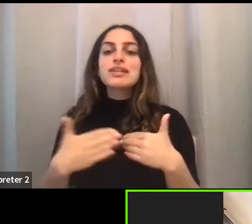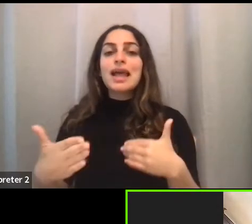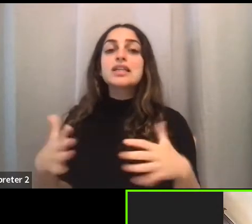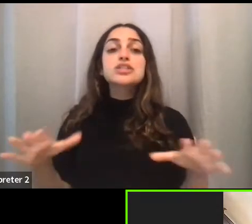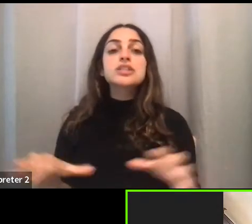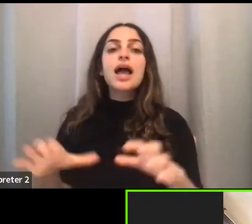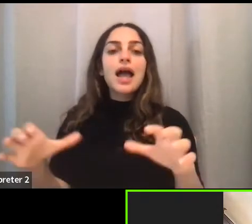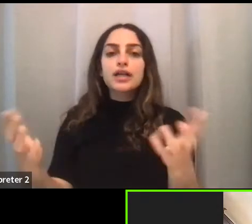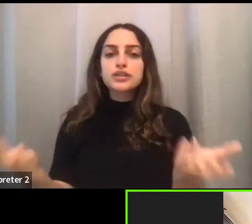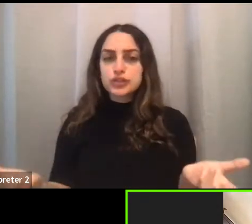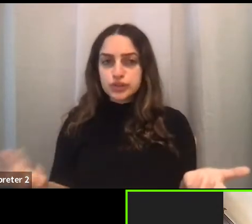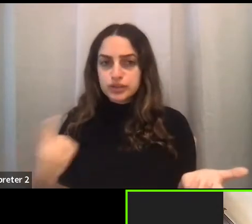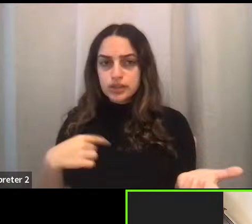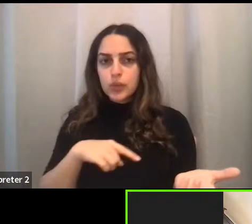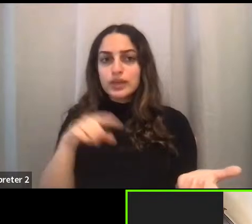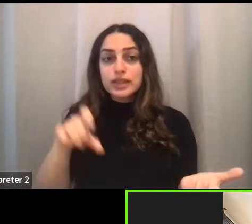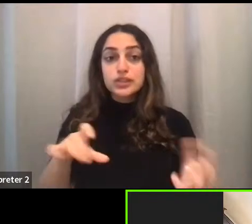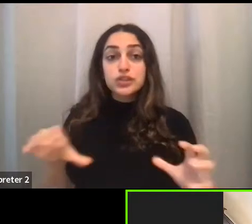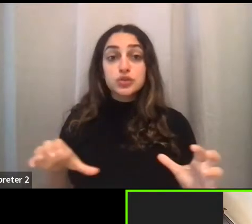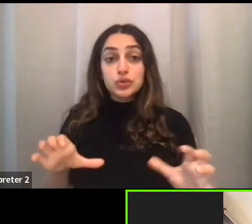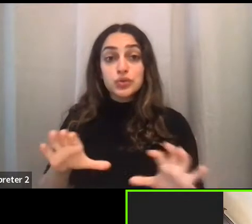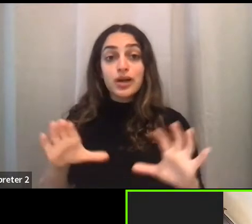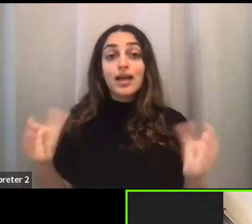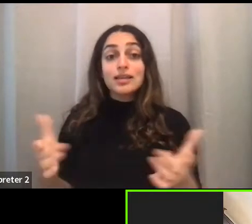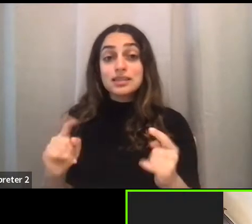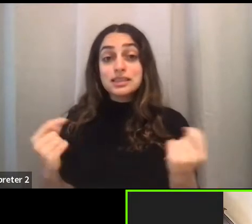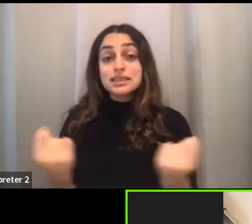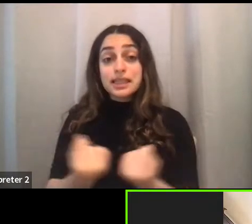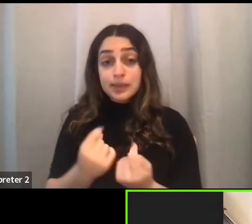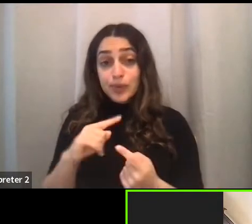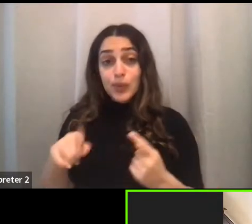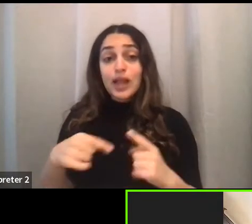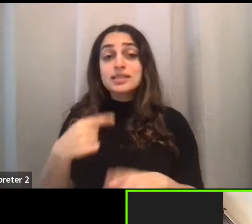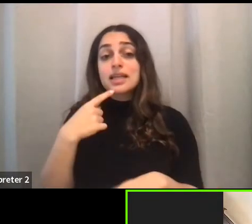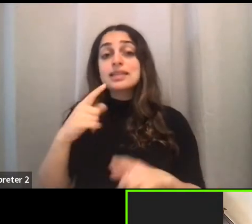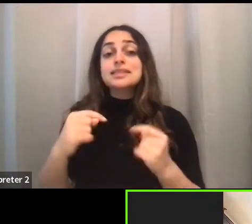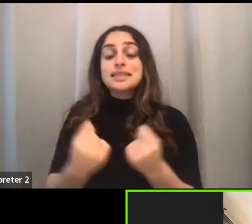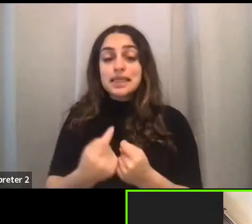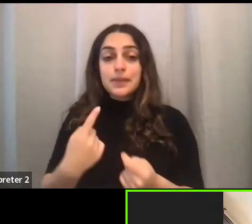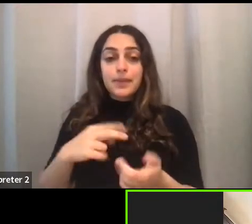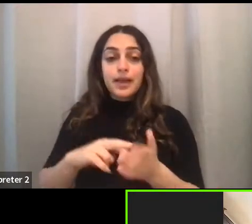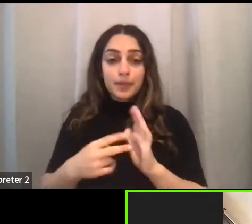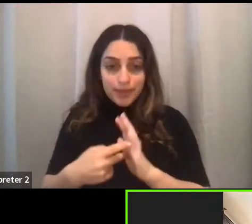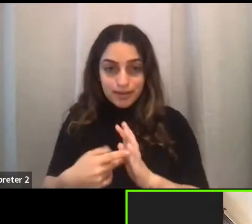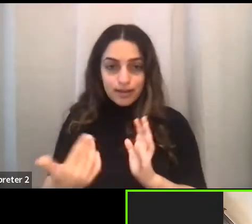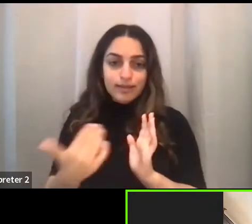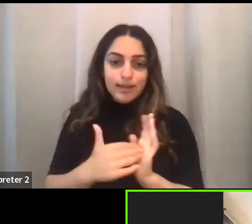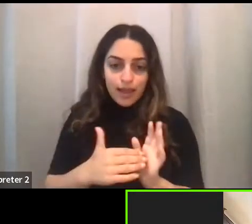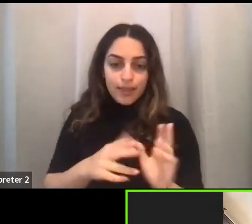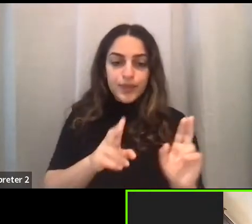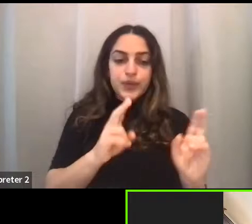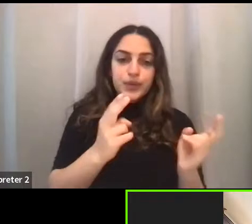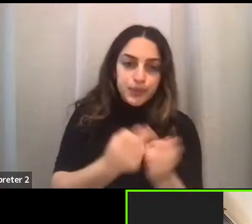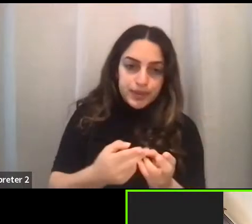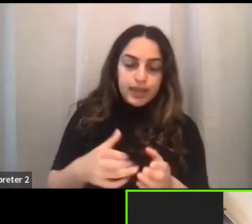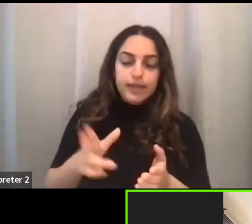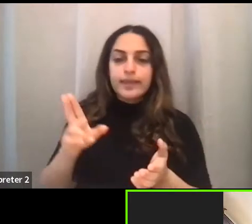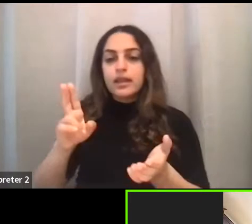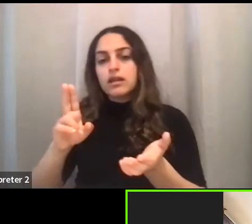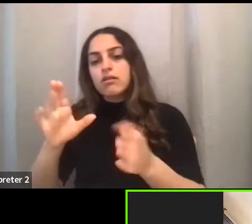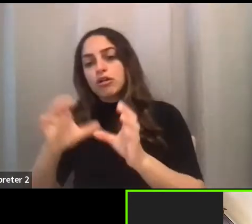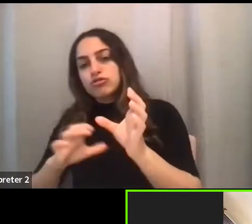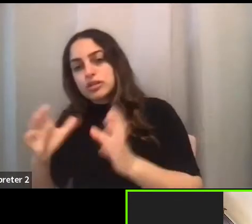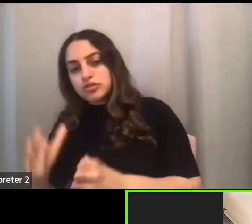action that we need to take as a team and when i say team i mean once again the union the contractors the